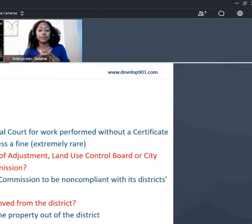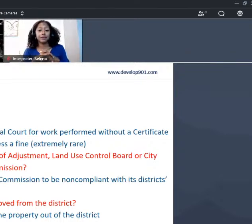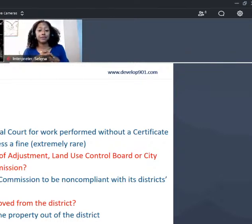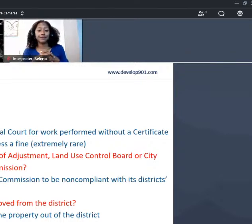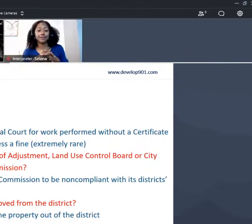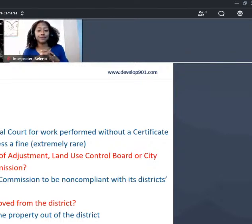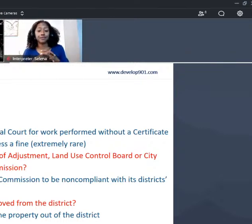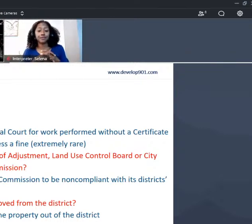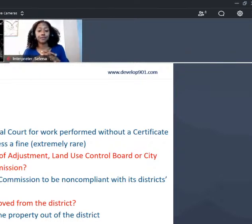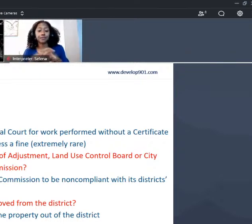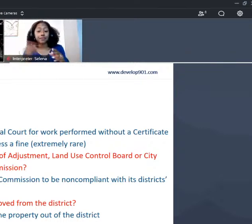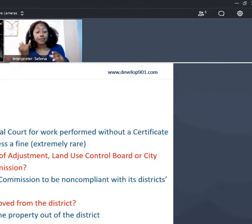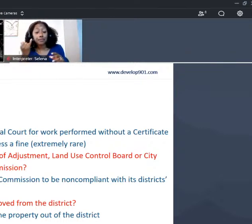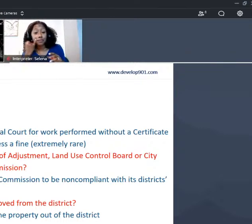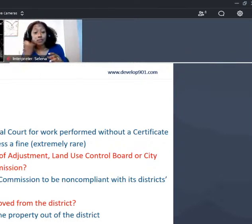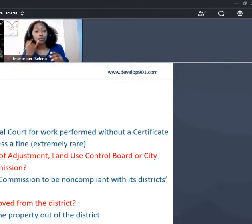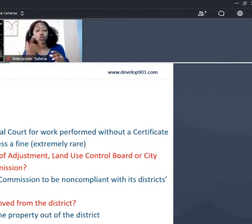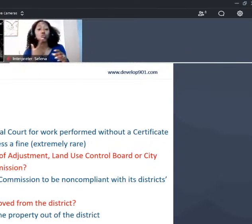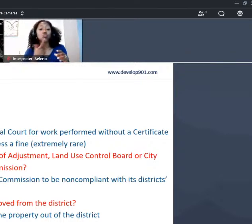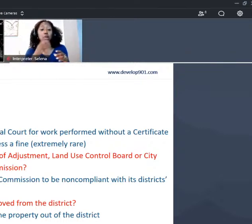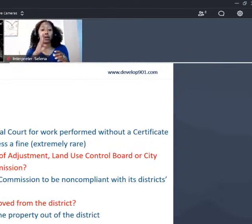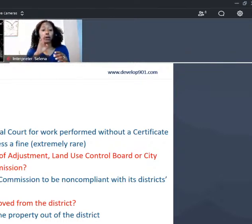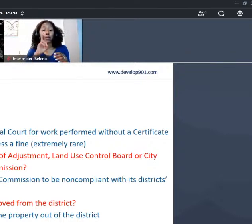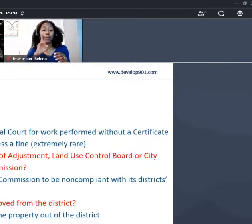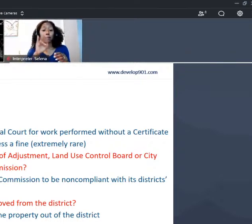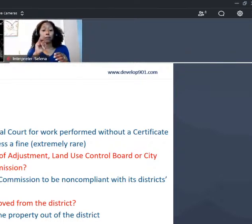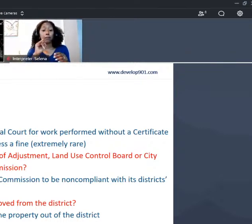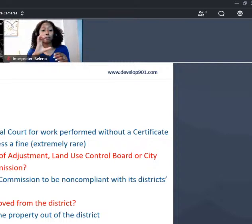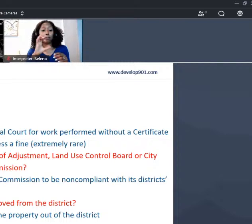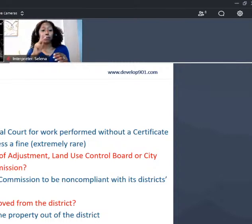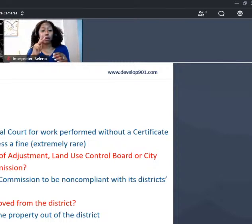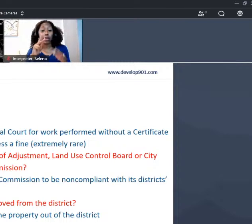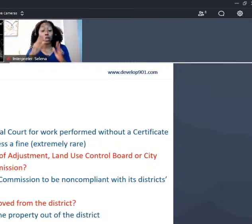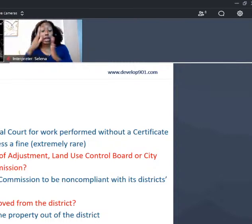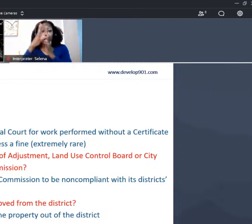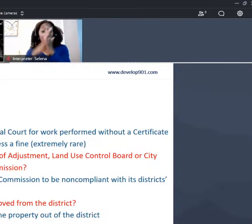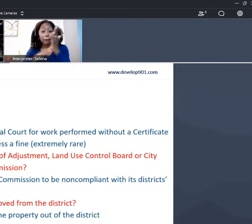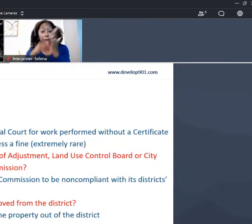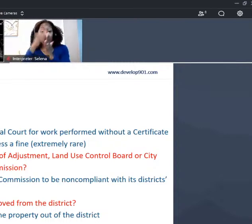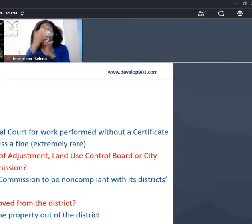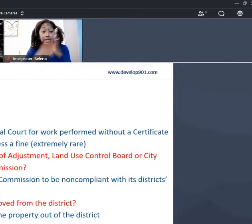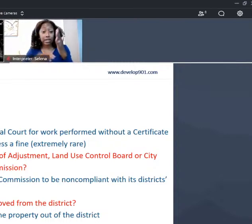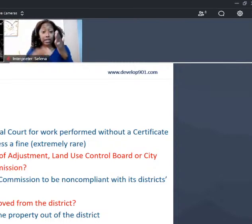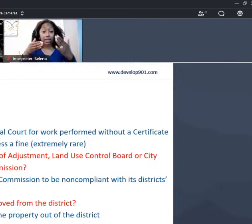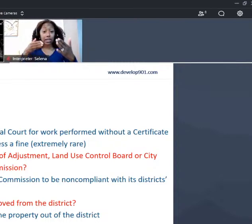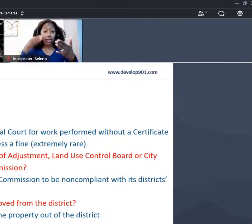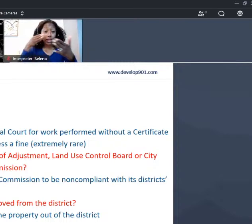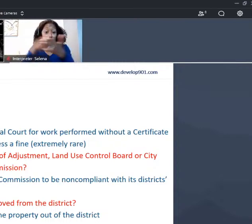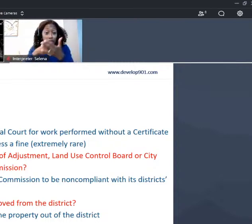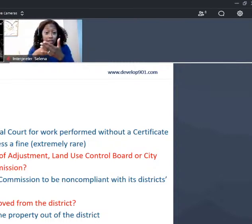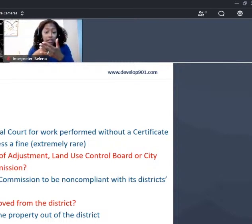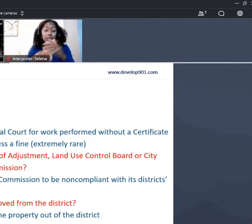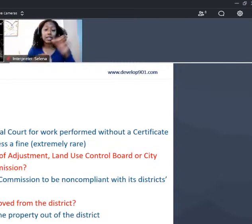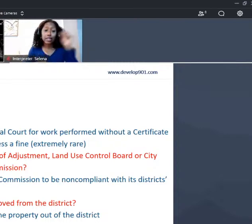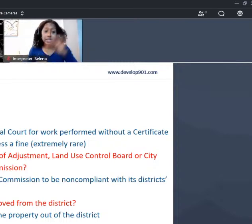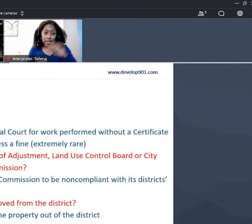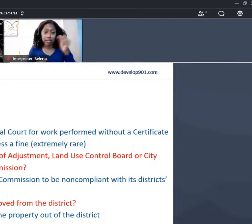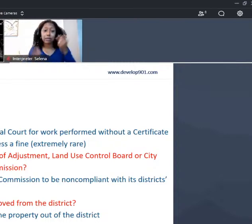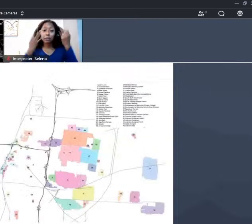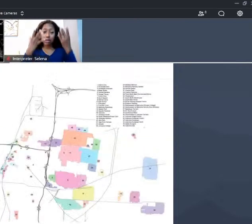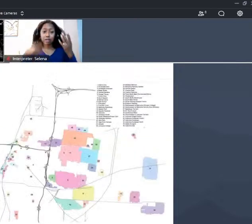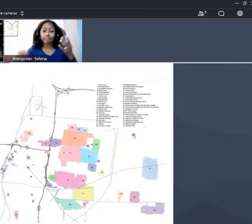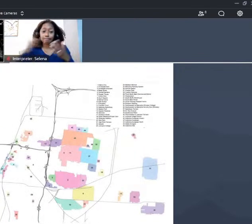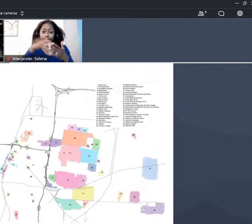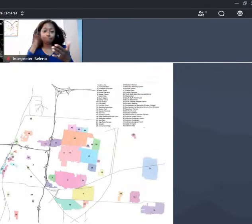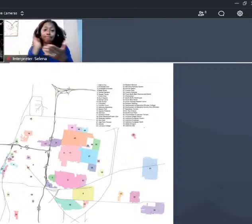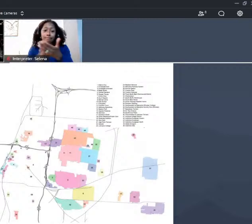the painting of brick prohibited? We've talked a lot about that. Yes, in many districts, yes, but not in all. Next slide, Ms. Hayes.